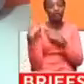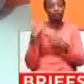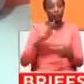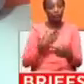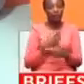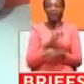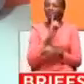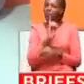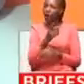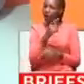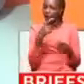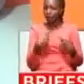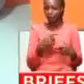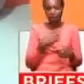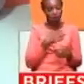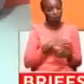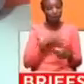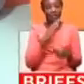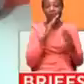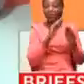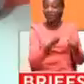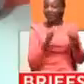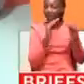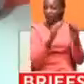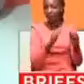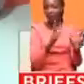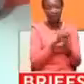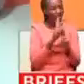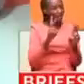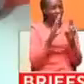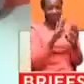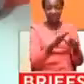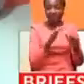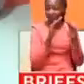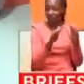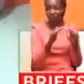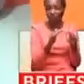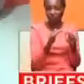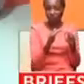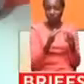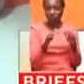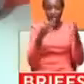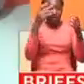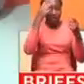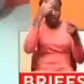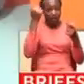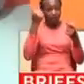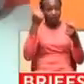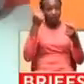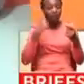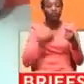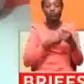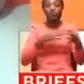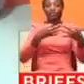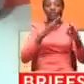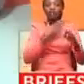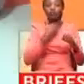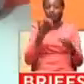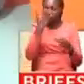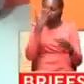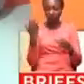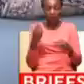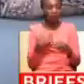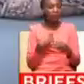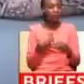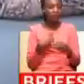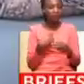you, look, this is what it is. It is what it is. It's the truth. Now, if you want to ignore my warnings, if you